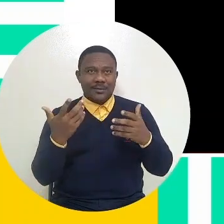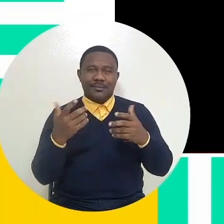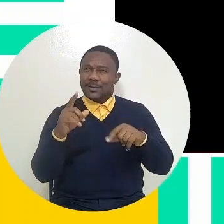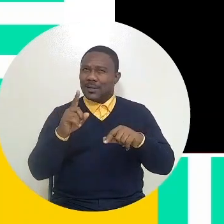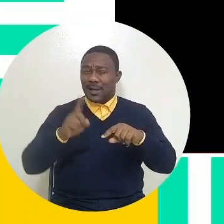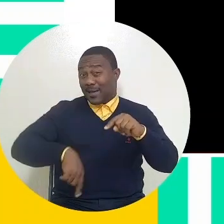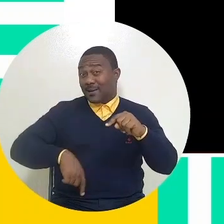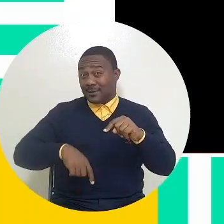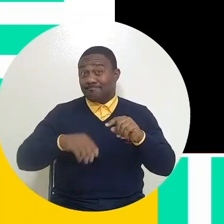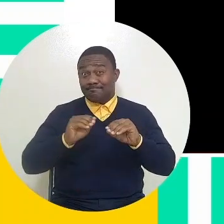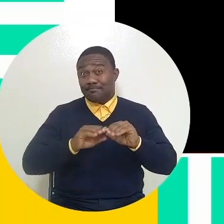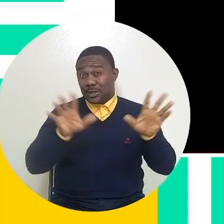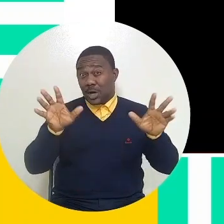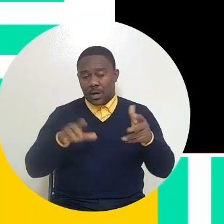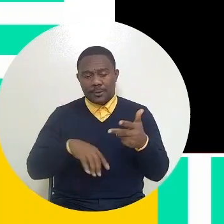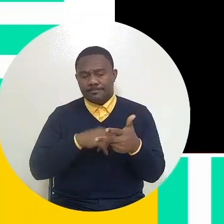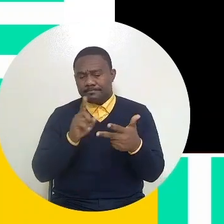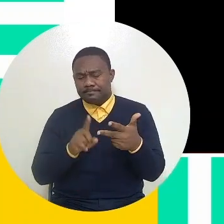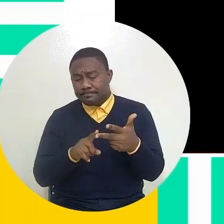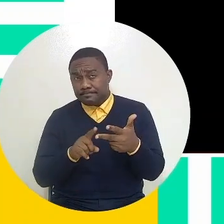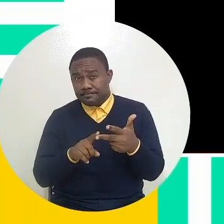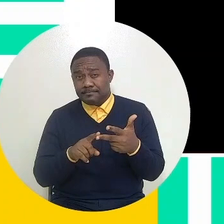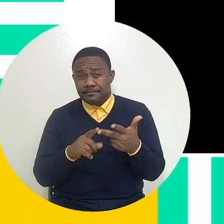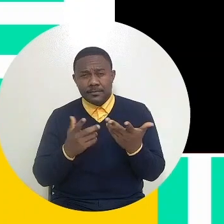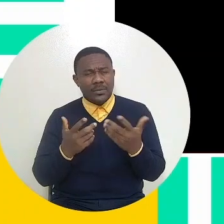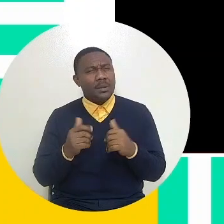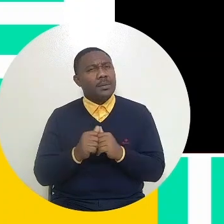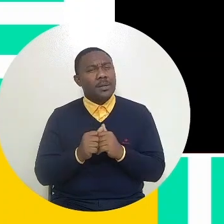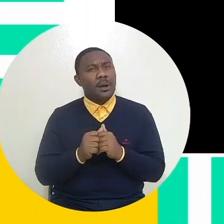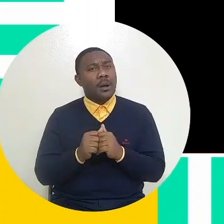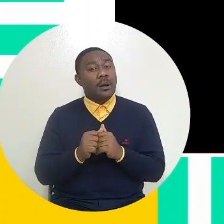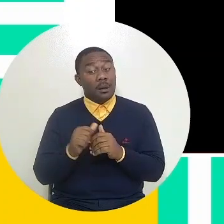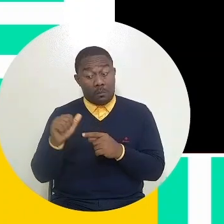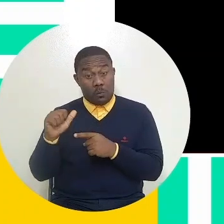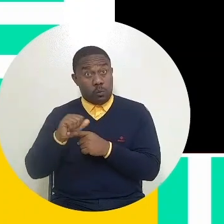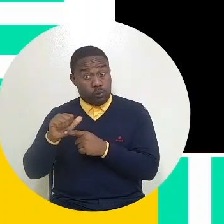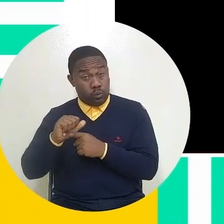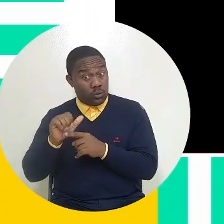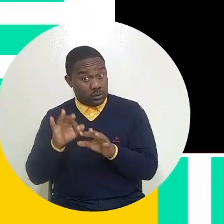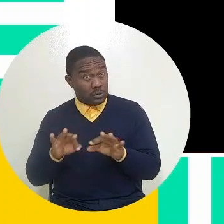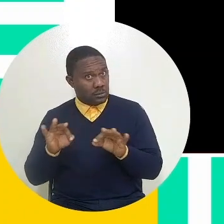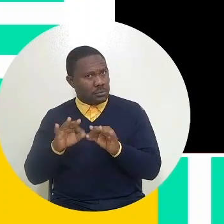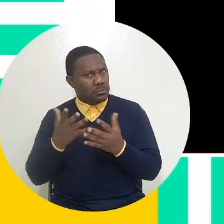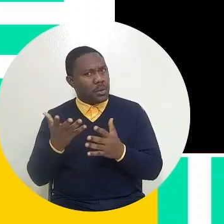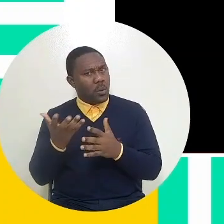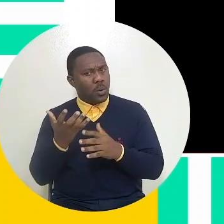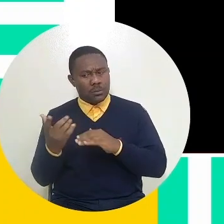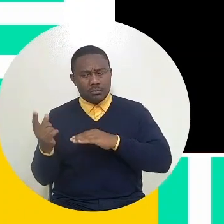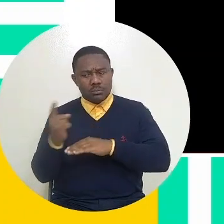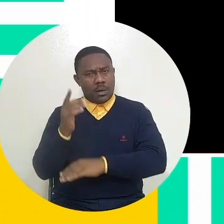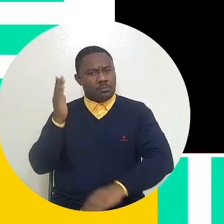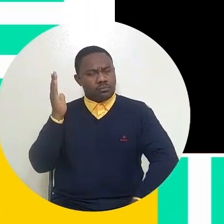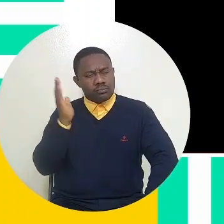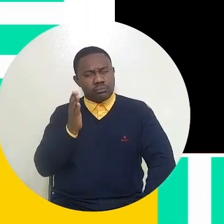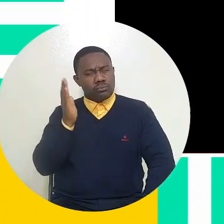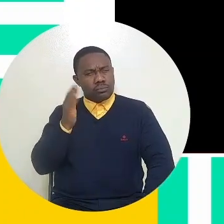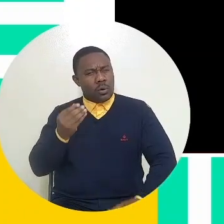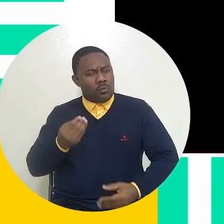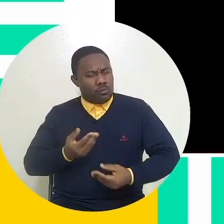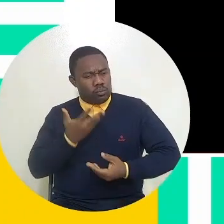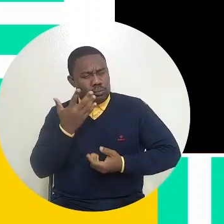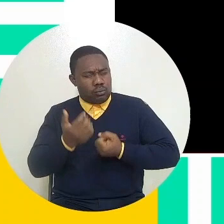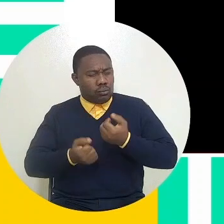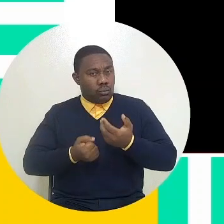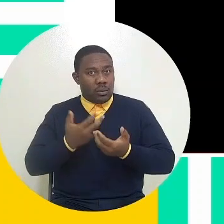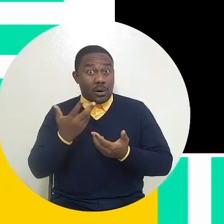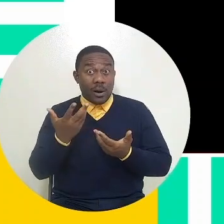processing, polishing yourself. So if you want to become a great speaker, a great author, whatever you want to become a great, you need to work on yourself. You see, until